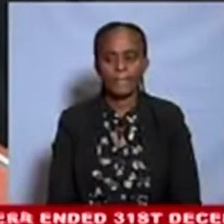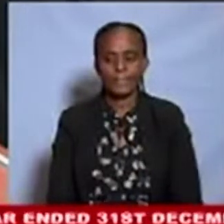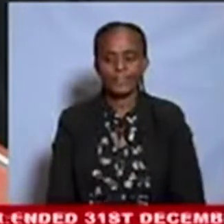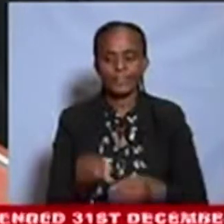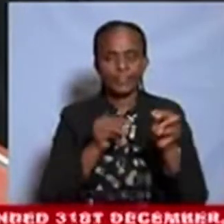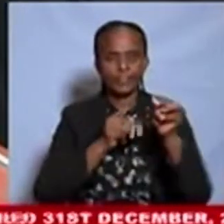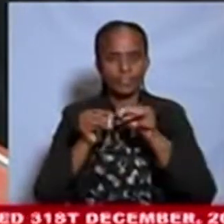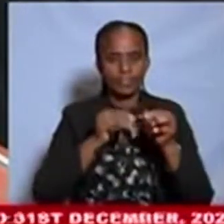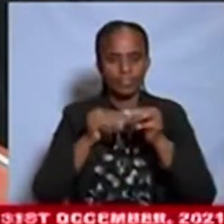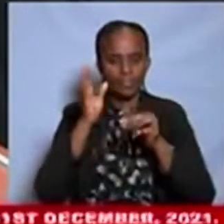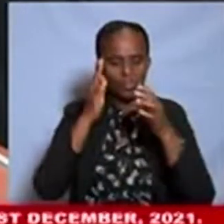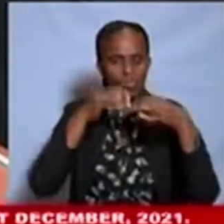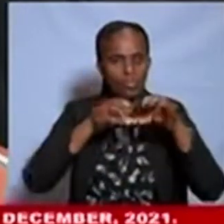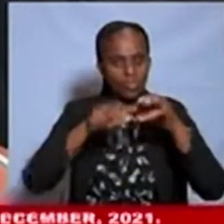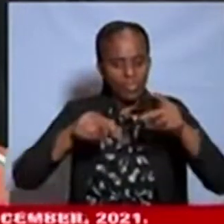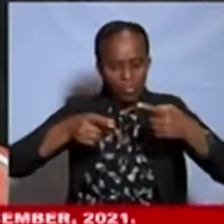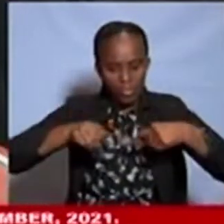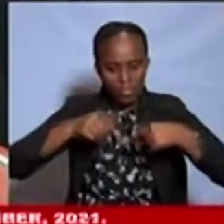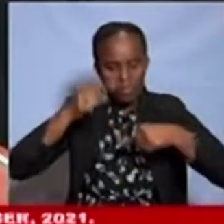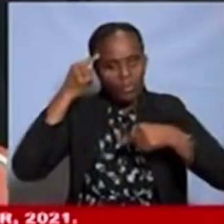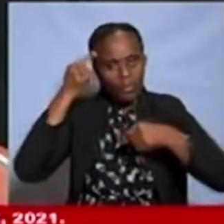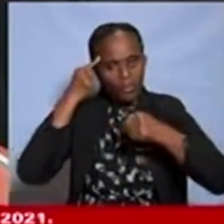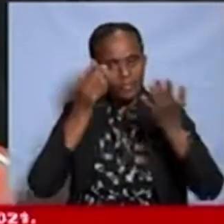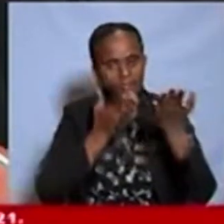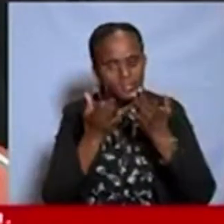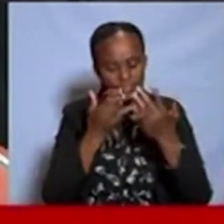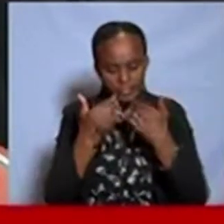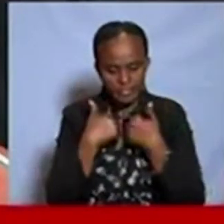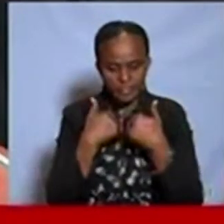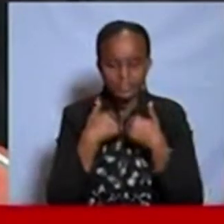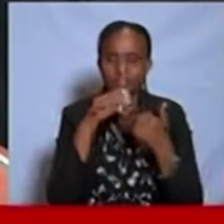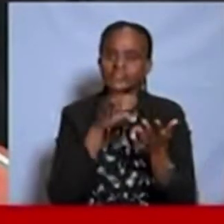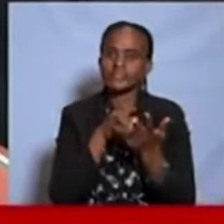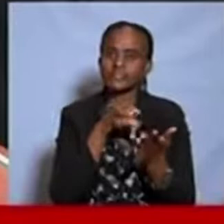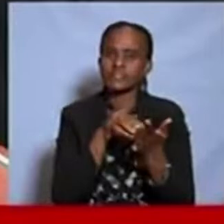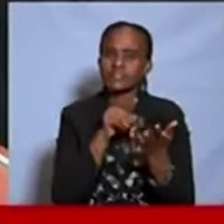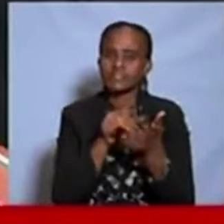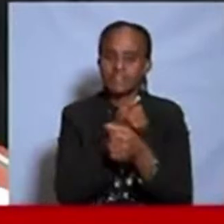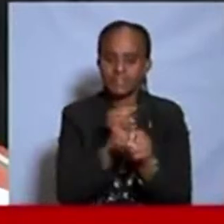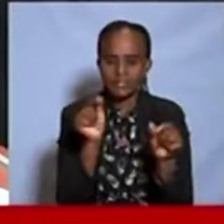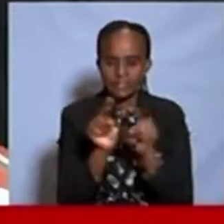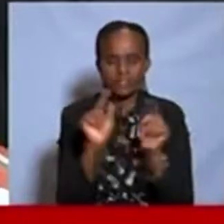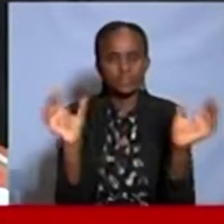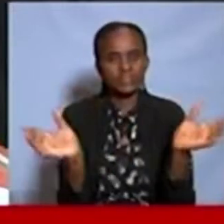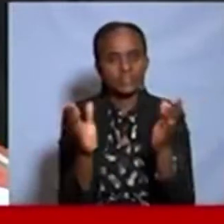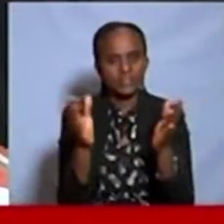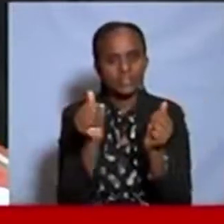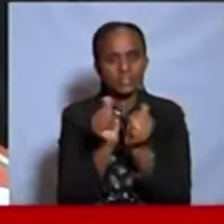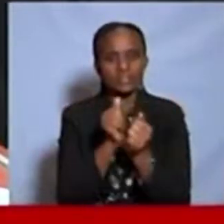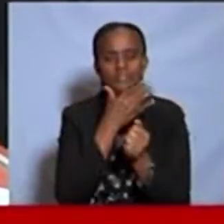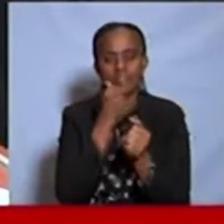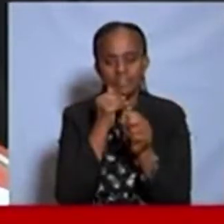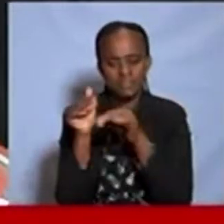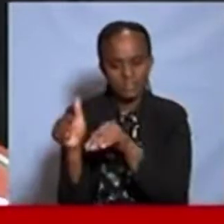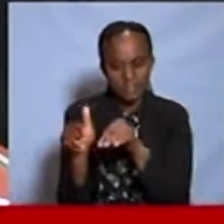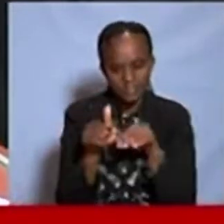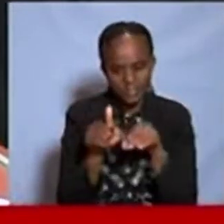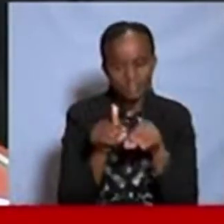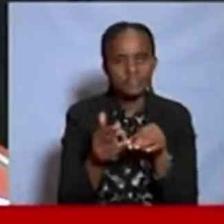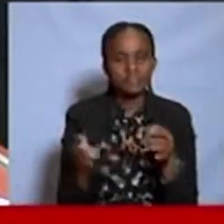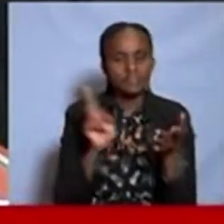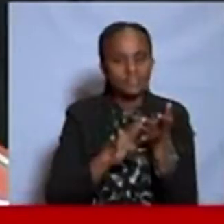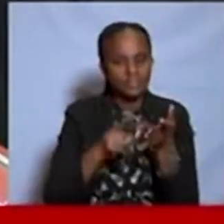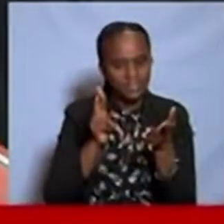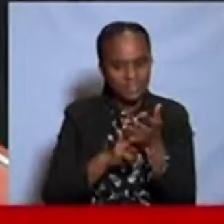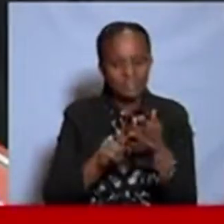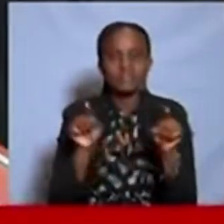Management will continue engaging the Local Government Service Commission to have the matter resolved and enhance engagement with the Commission to avoid a reoccurrence